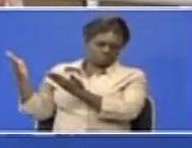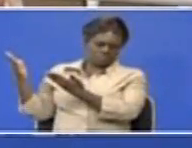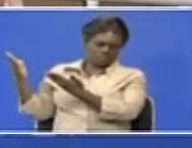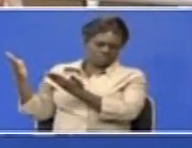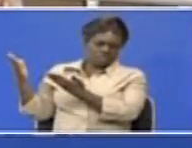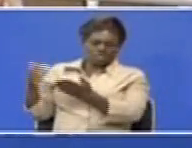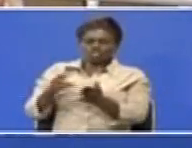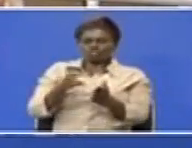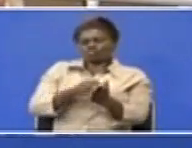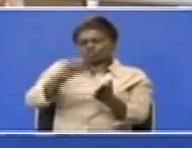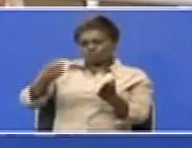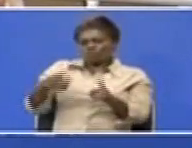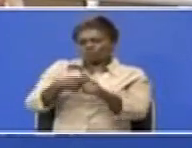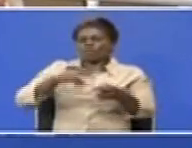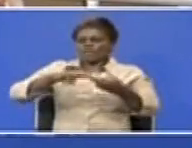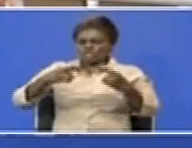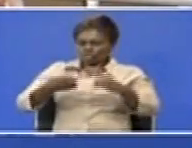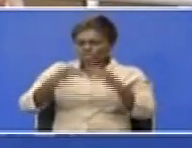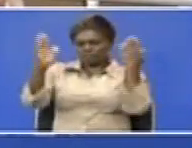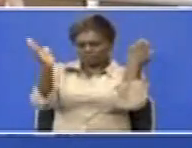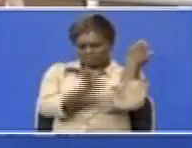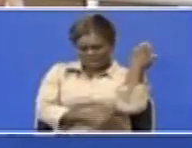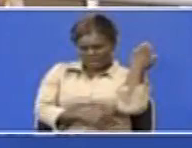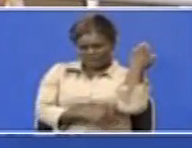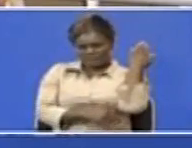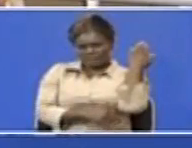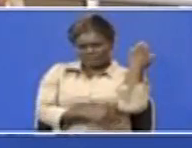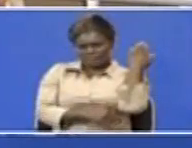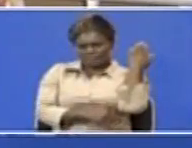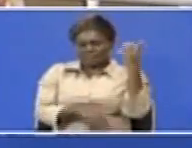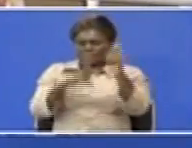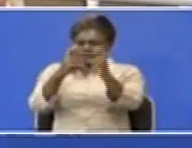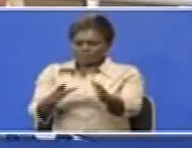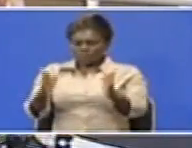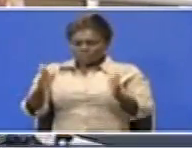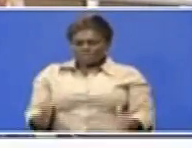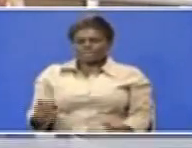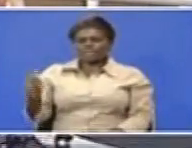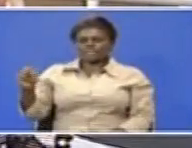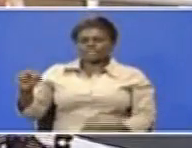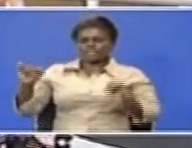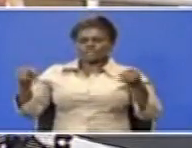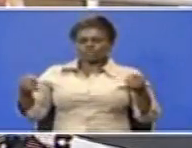out of relationships that are disastrous and potentially fatal to them. Trixie Ngado, KTN News, Nairobi.